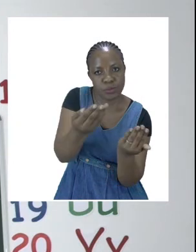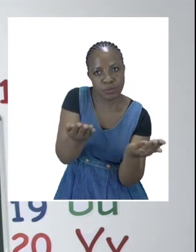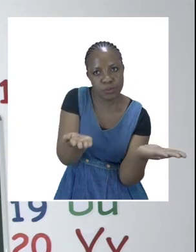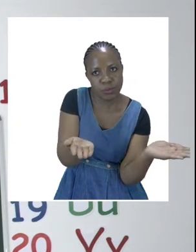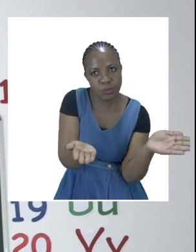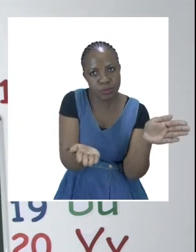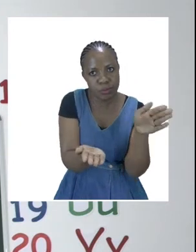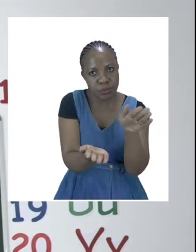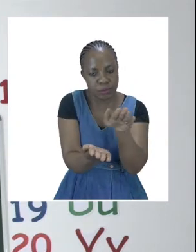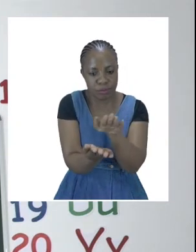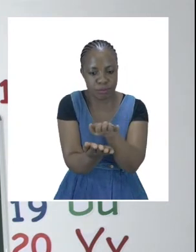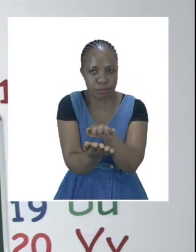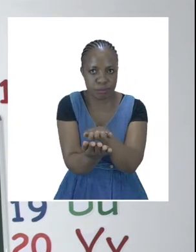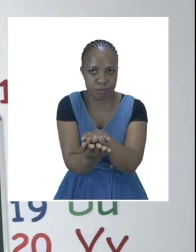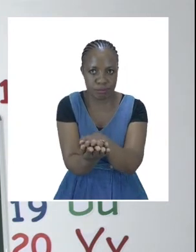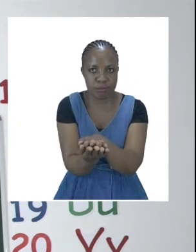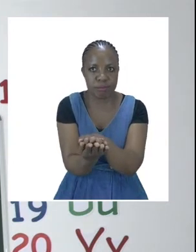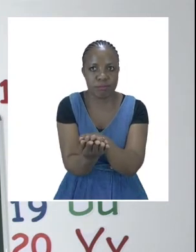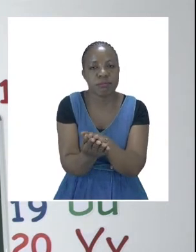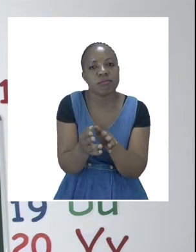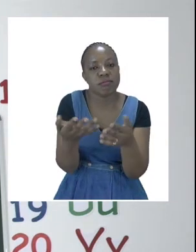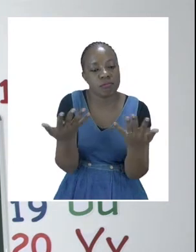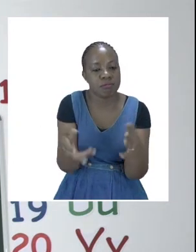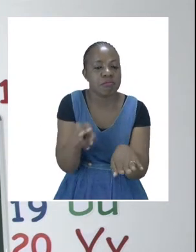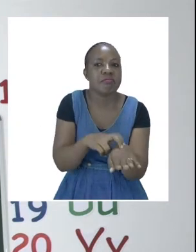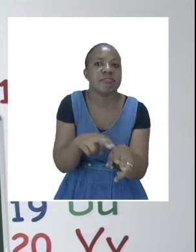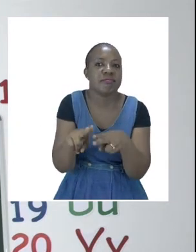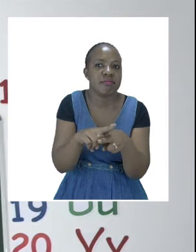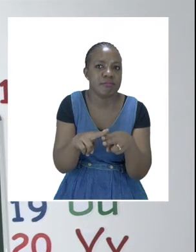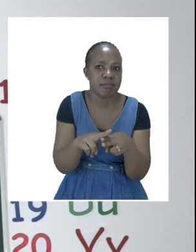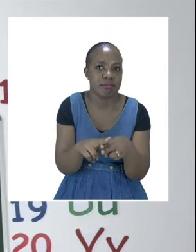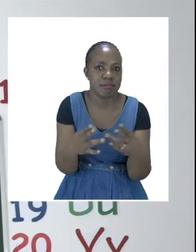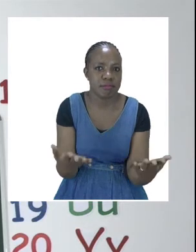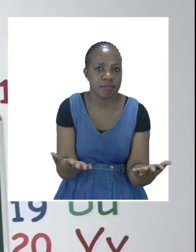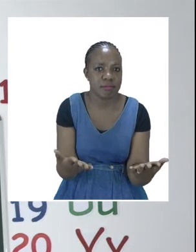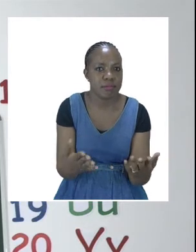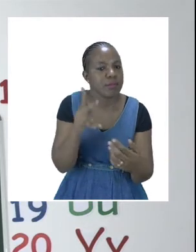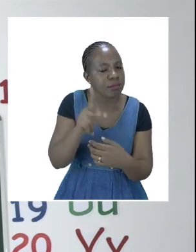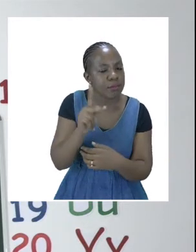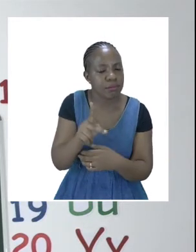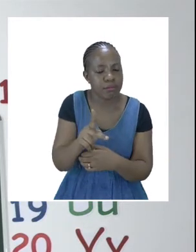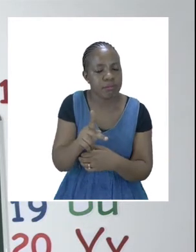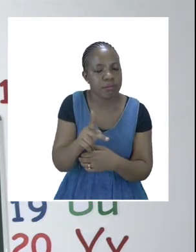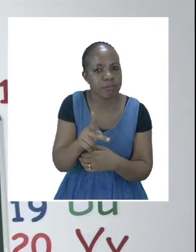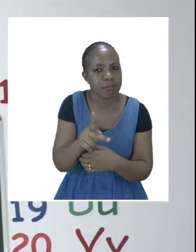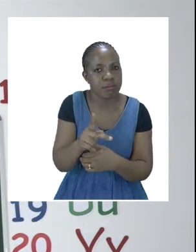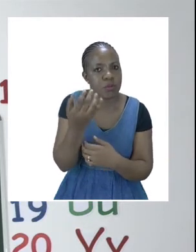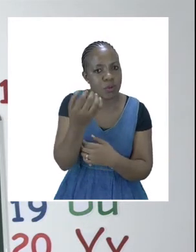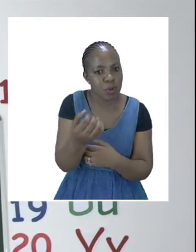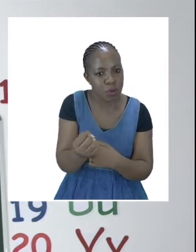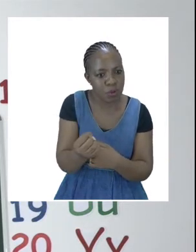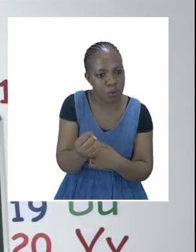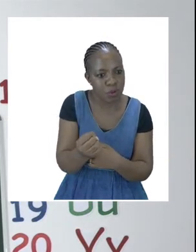it for ready to use. But there is more. We are also available on